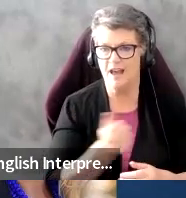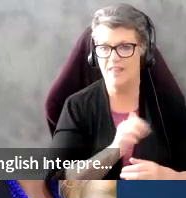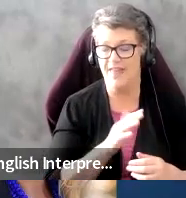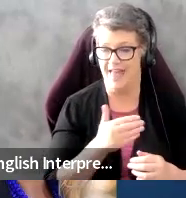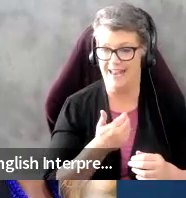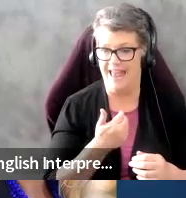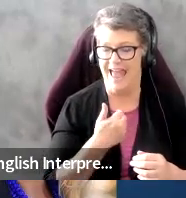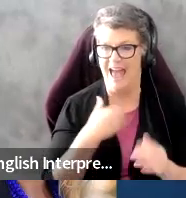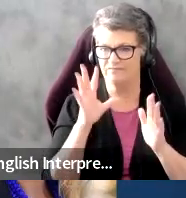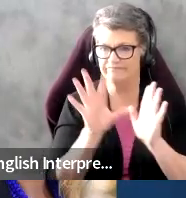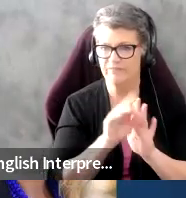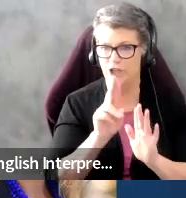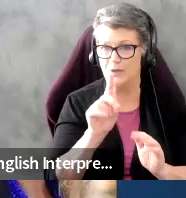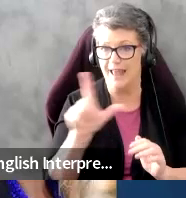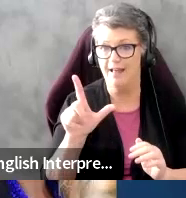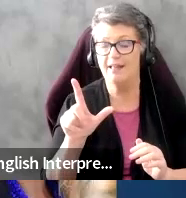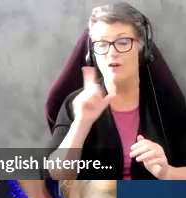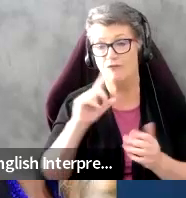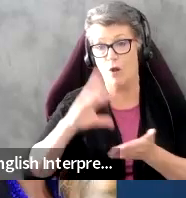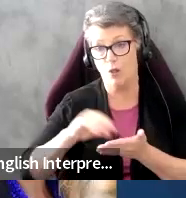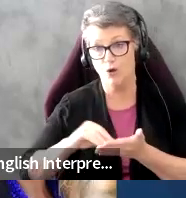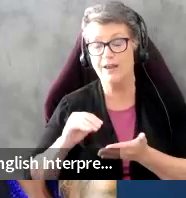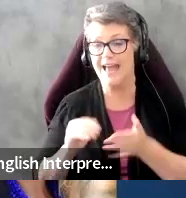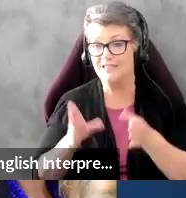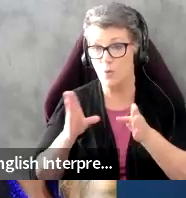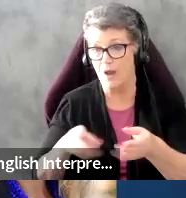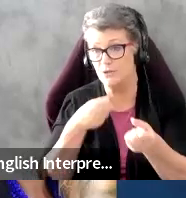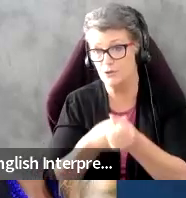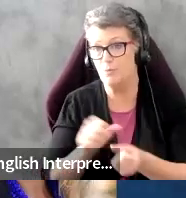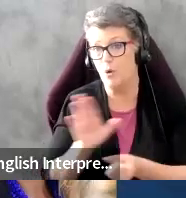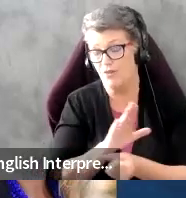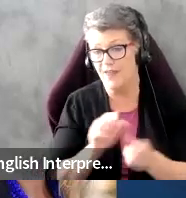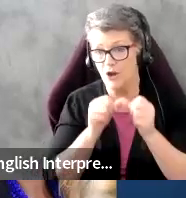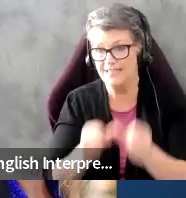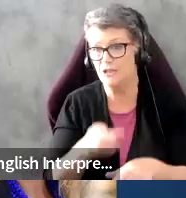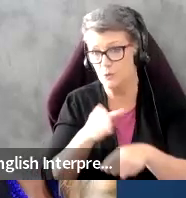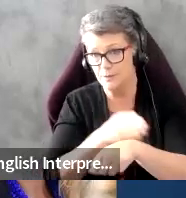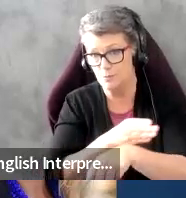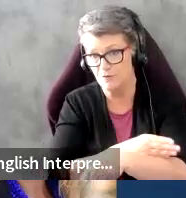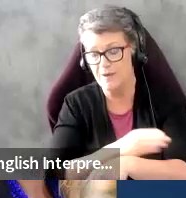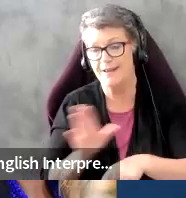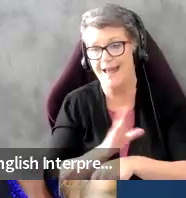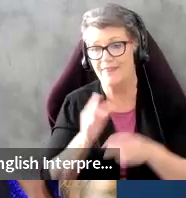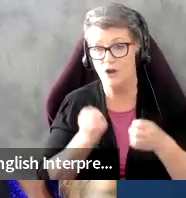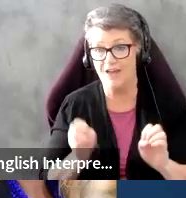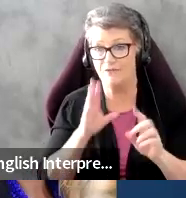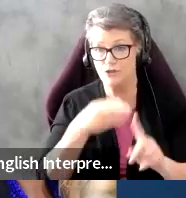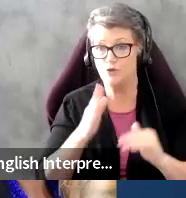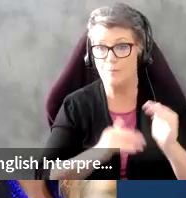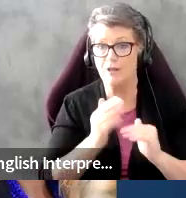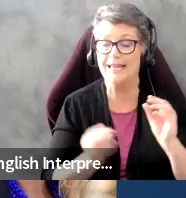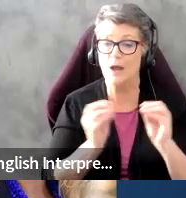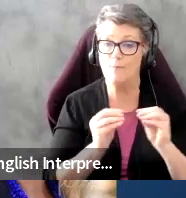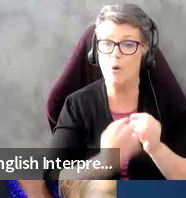on Universal Design for Learning as the mechanism to support their continuous improvement and their efforts toward building a